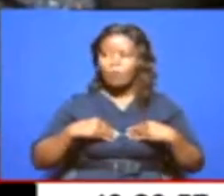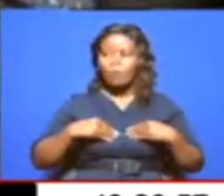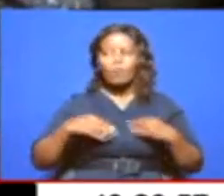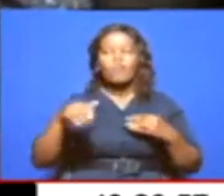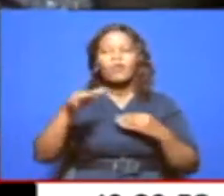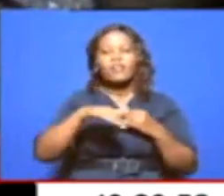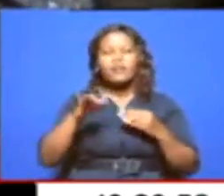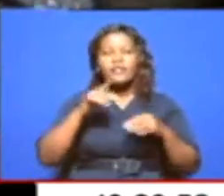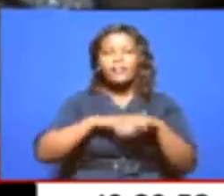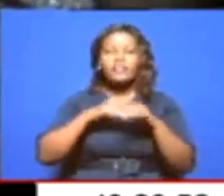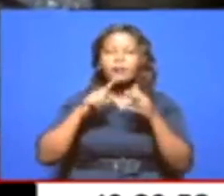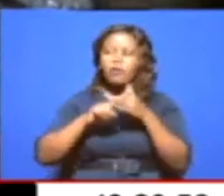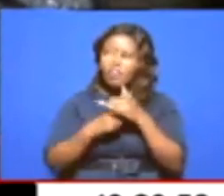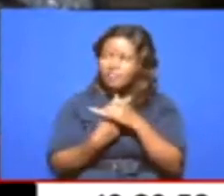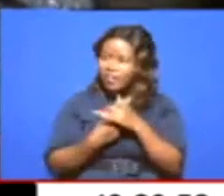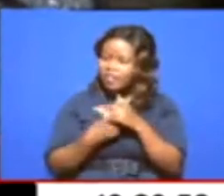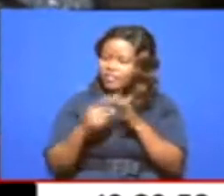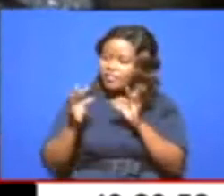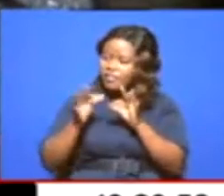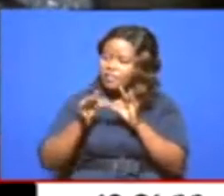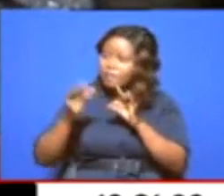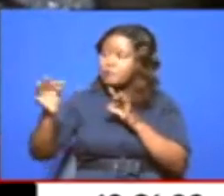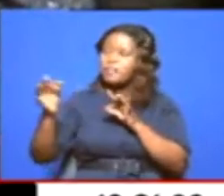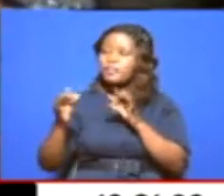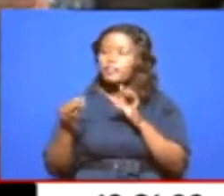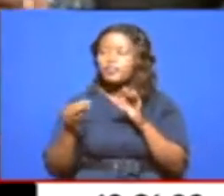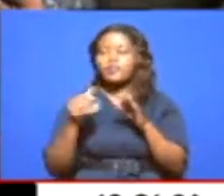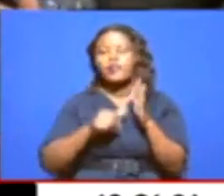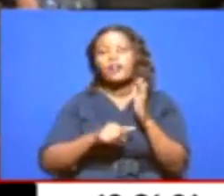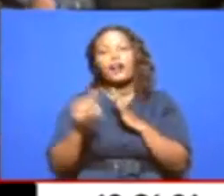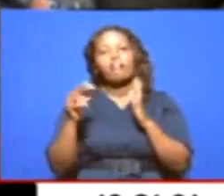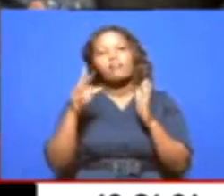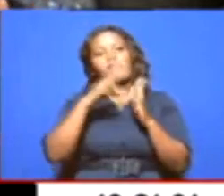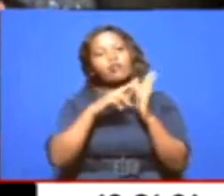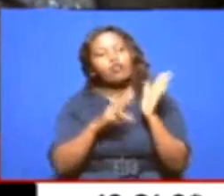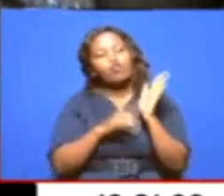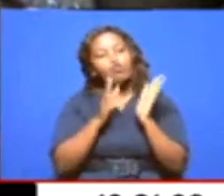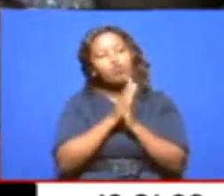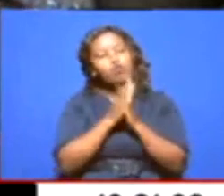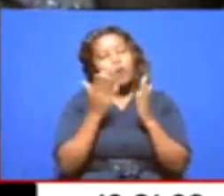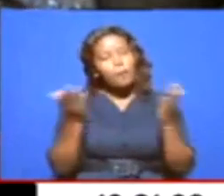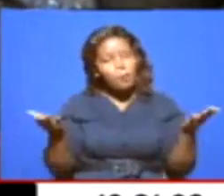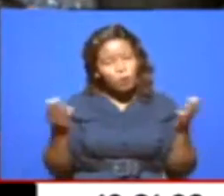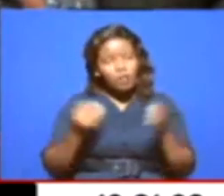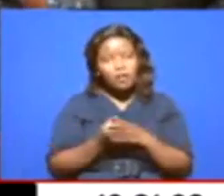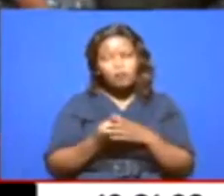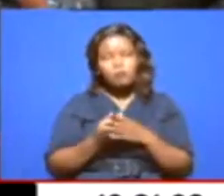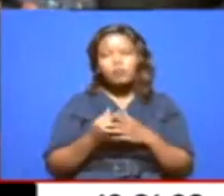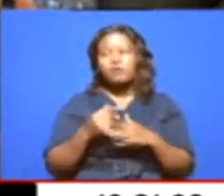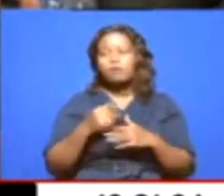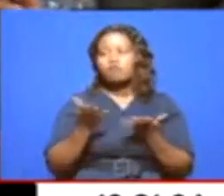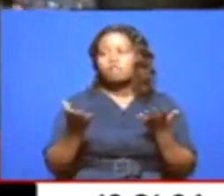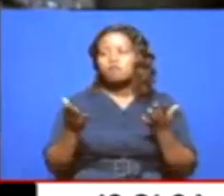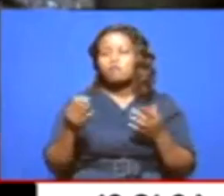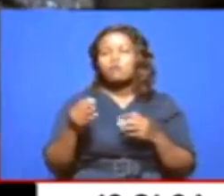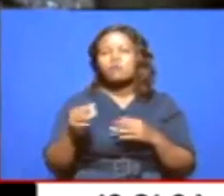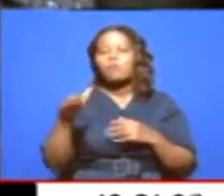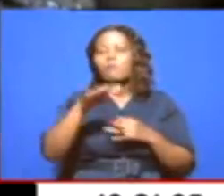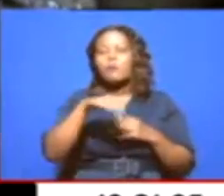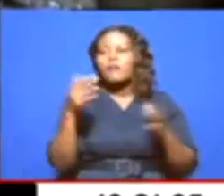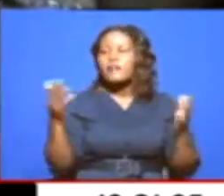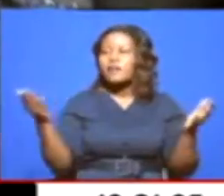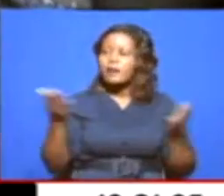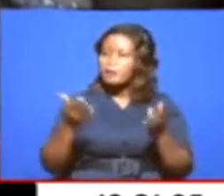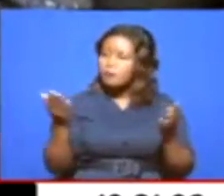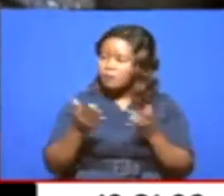event, is measured according to the rule book that is given. The distance that the athletes have to run before now joining the main